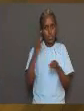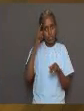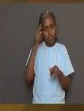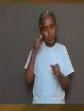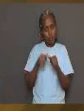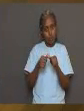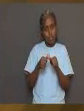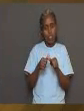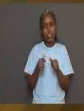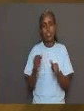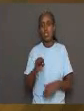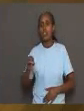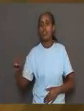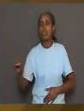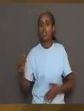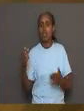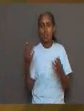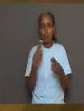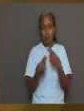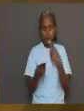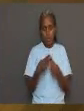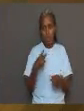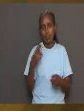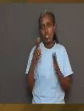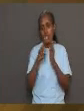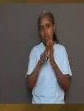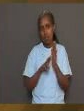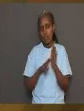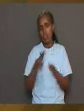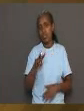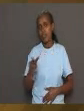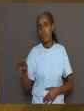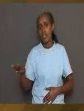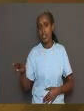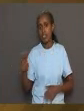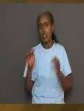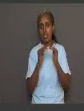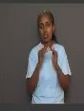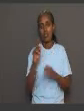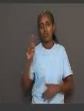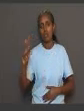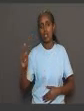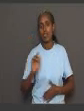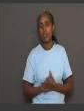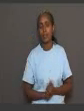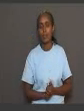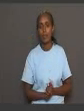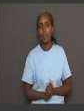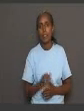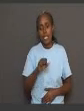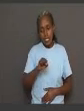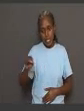that the scalar product of the unit vectors is 1. The